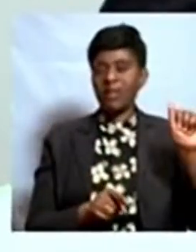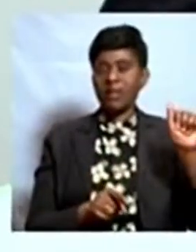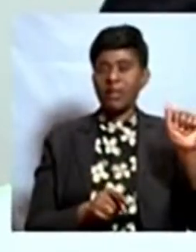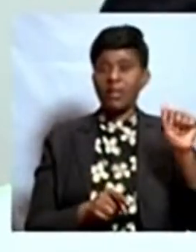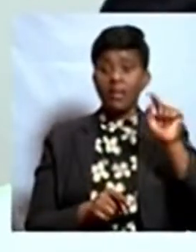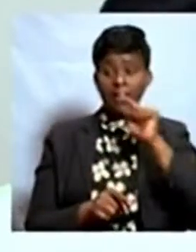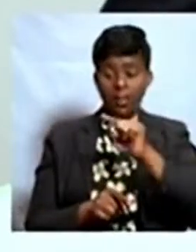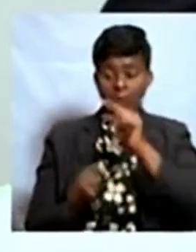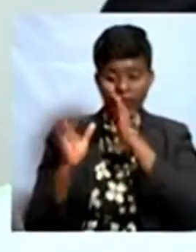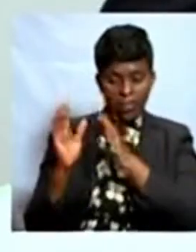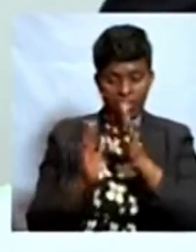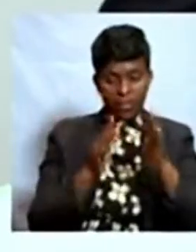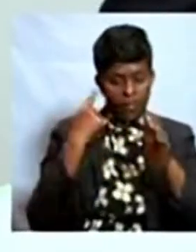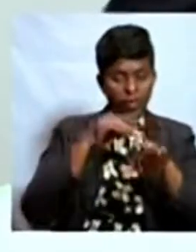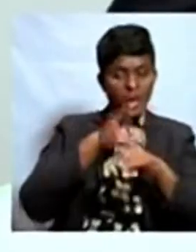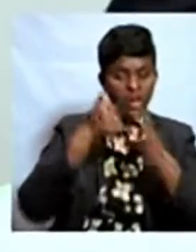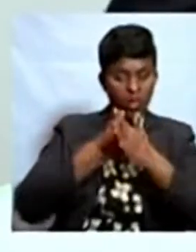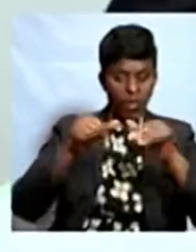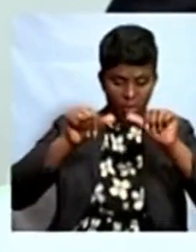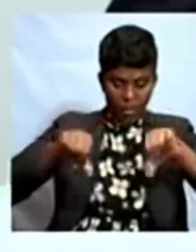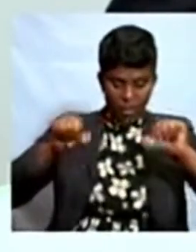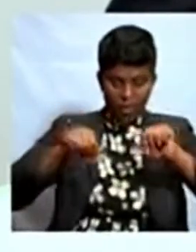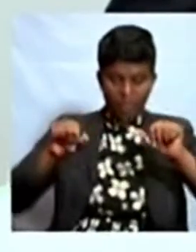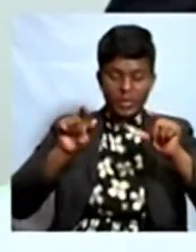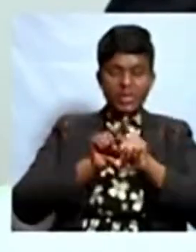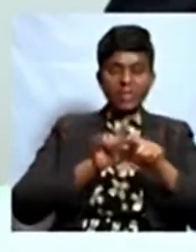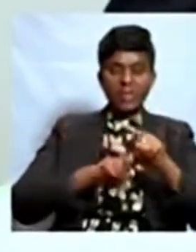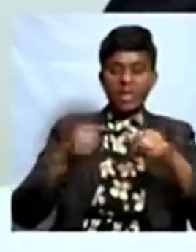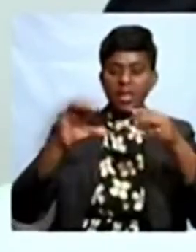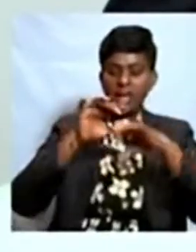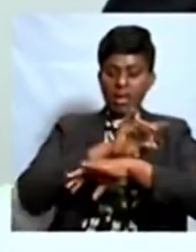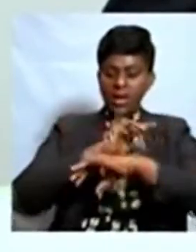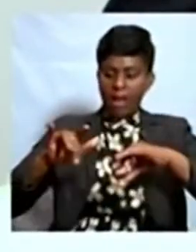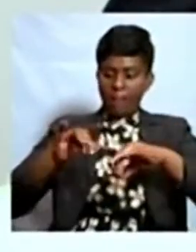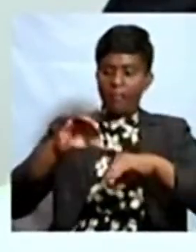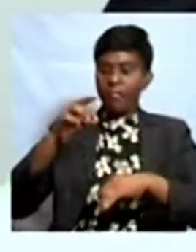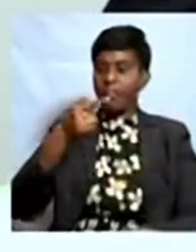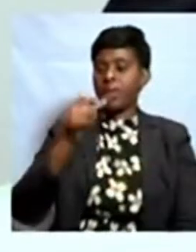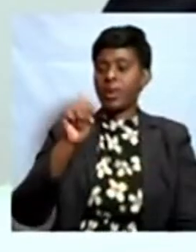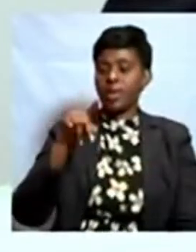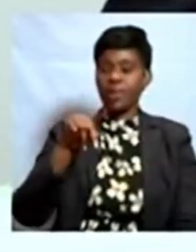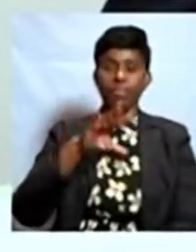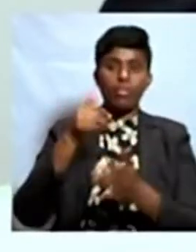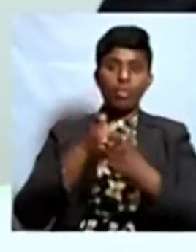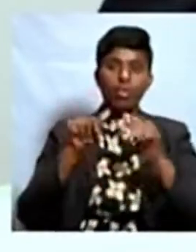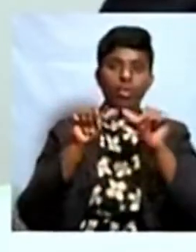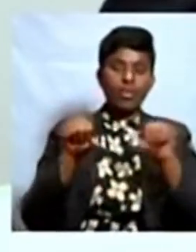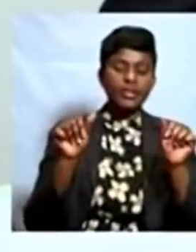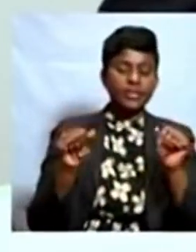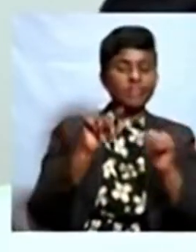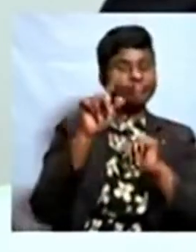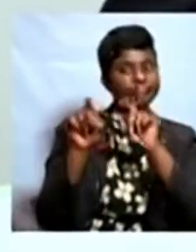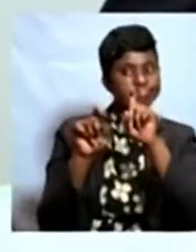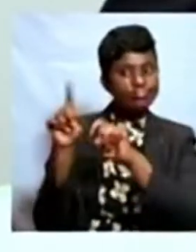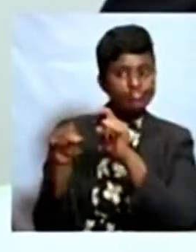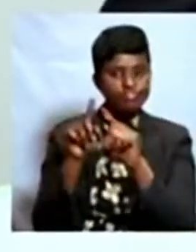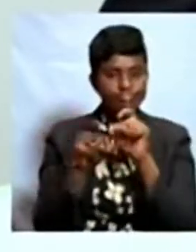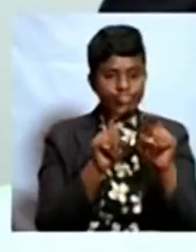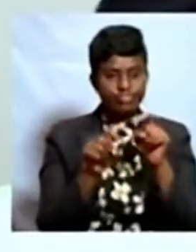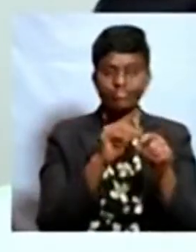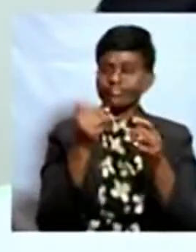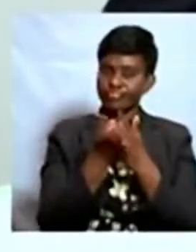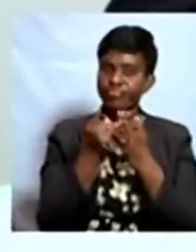In preparation for the audit, a gap analysis of all audit protocol questions